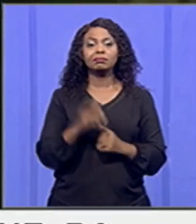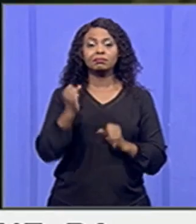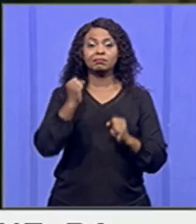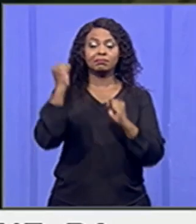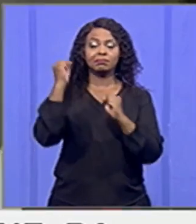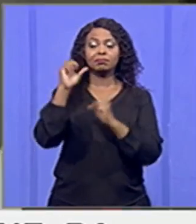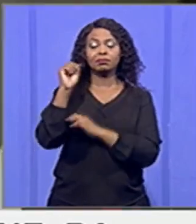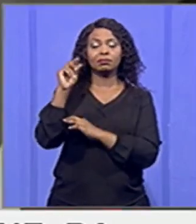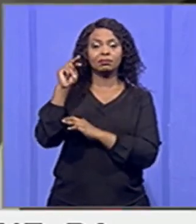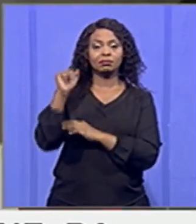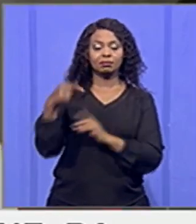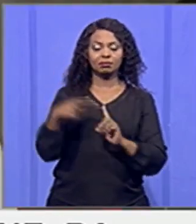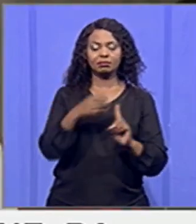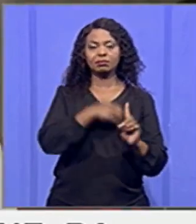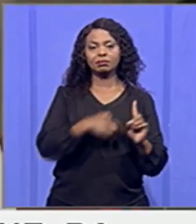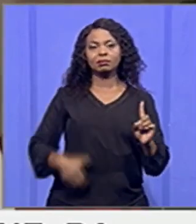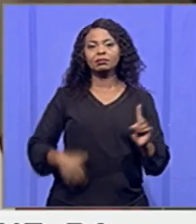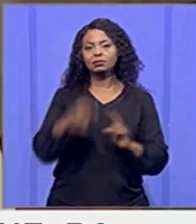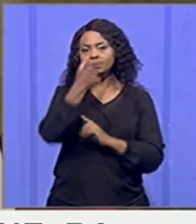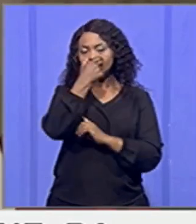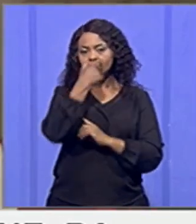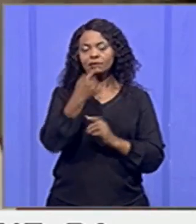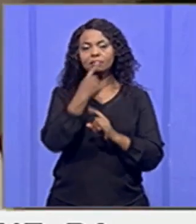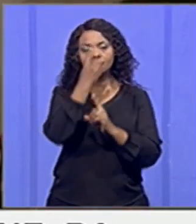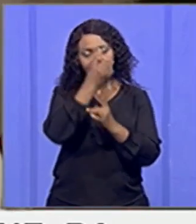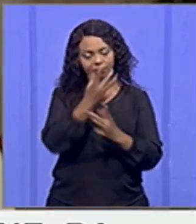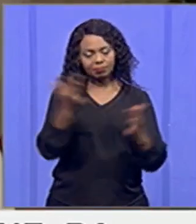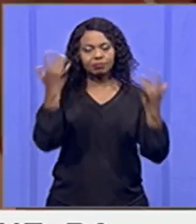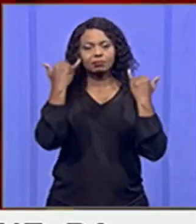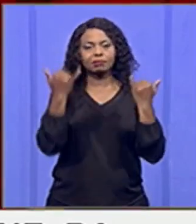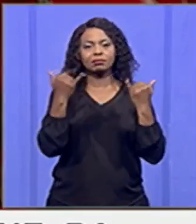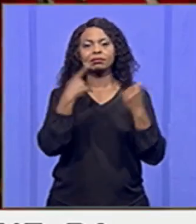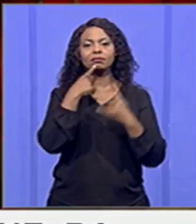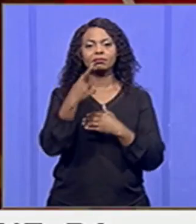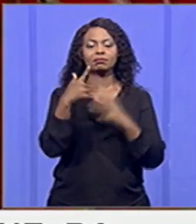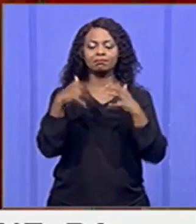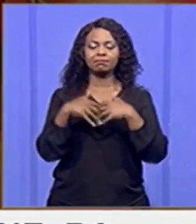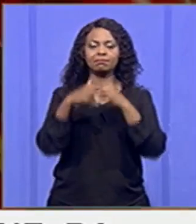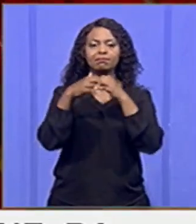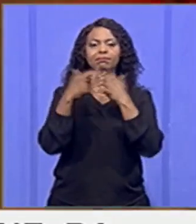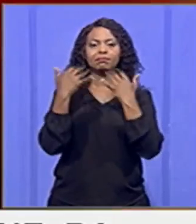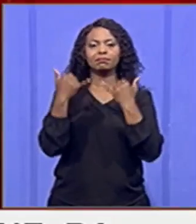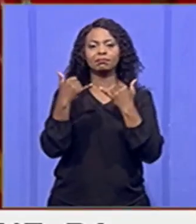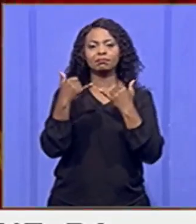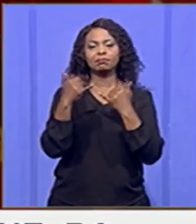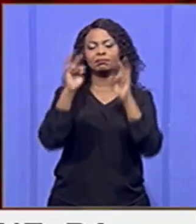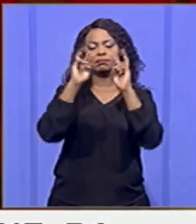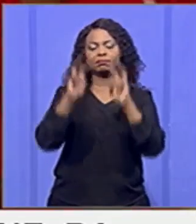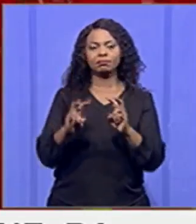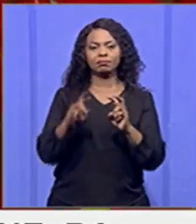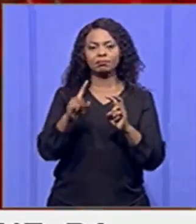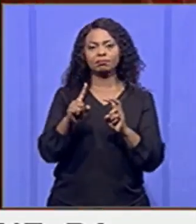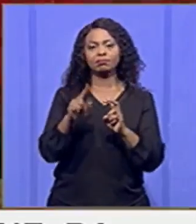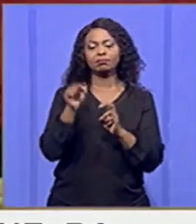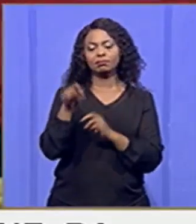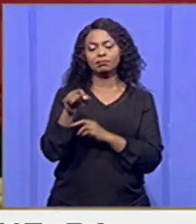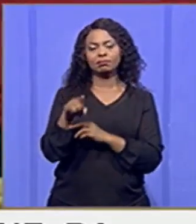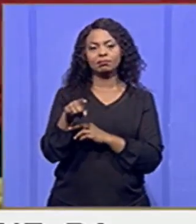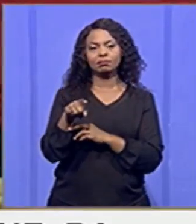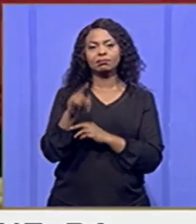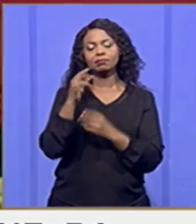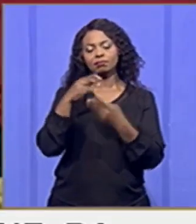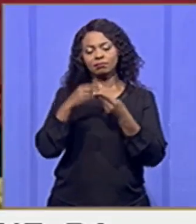gagwe le setšhaba, Mopresidente Ramaphosa o itsisitse ka ga go tlhongwa ga lefapha la motlakase go samagana le bothata ba motlakase mo